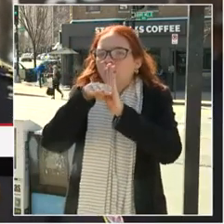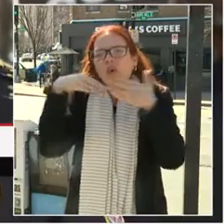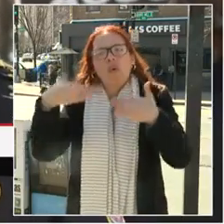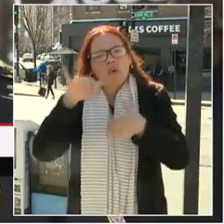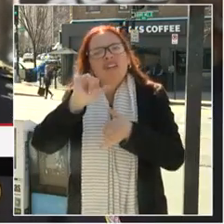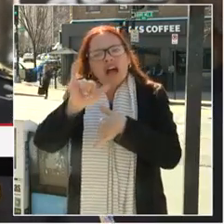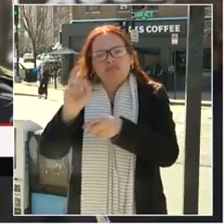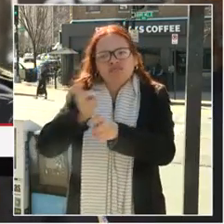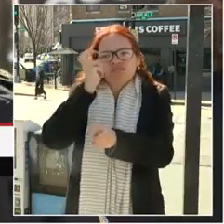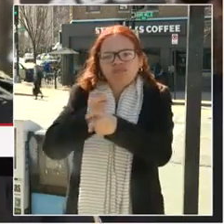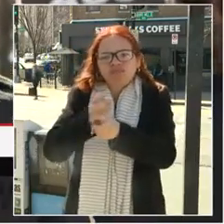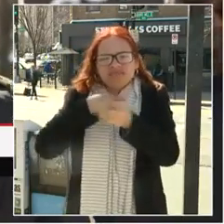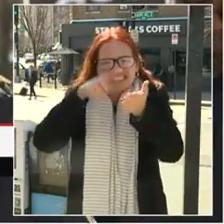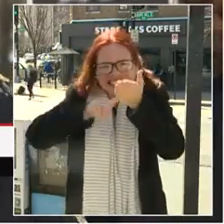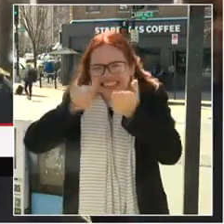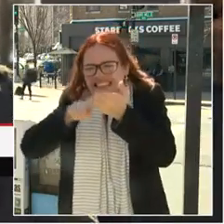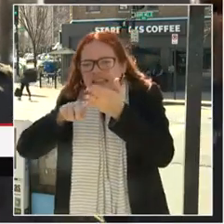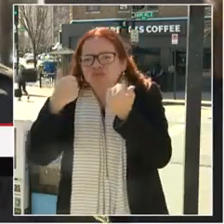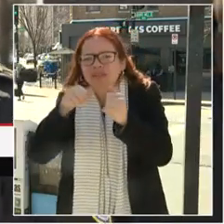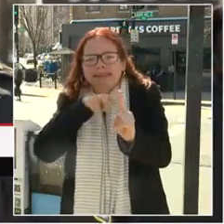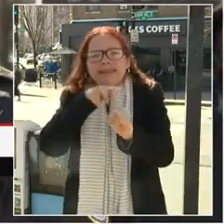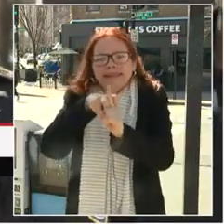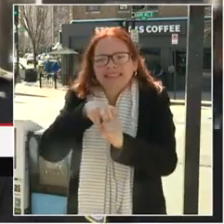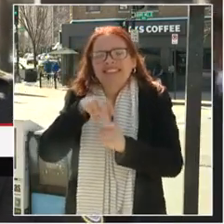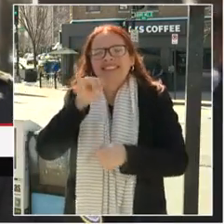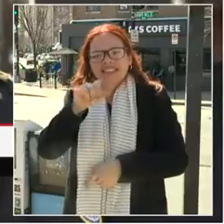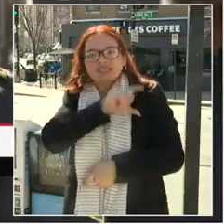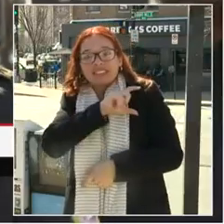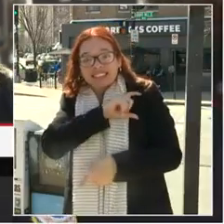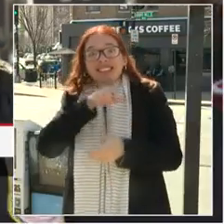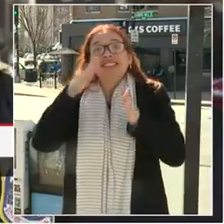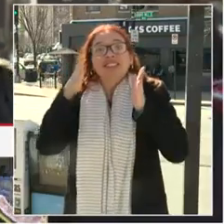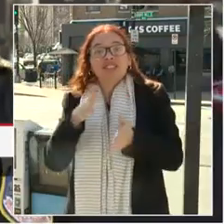by our 3rd District officers and detectives, that video